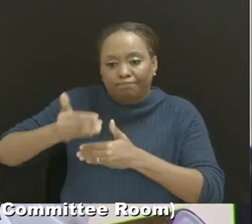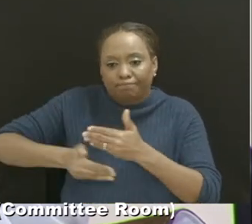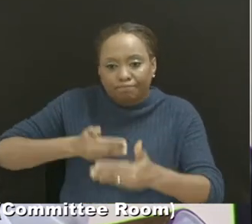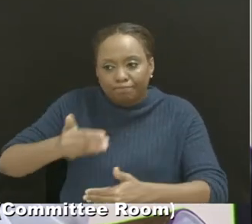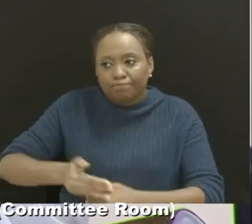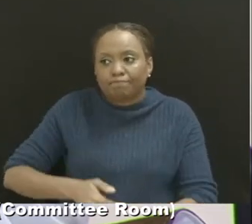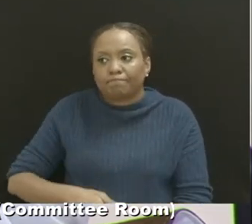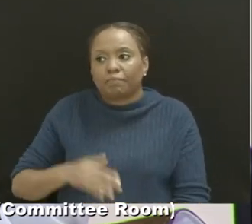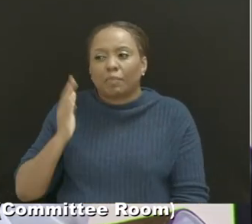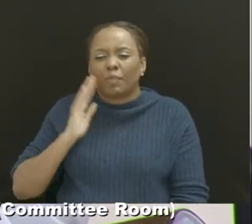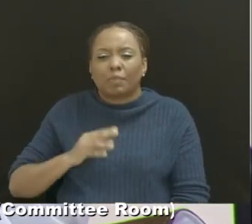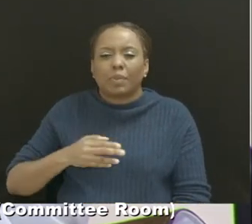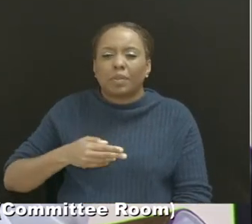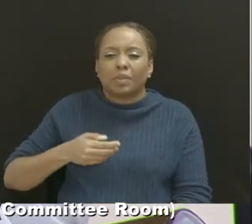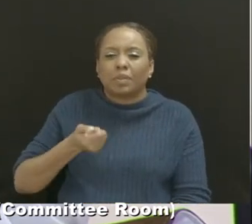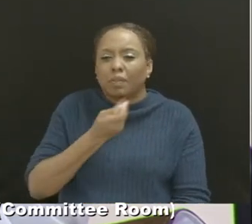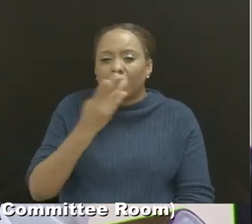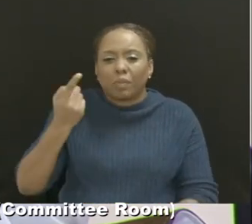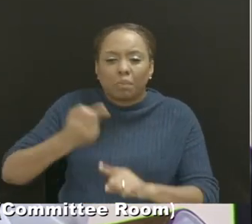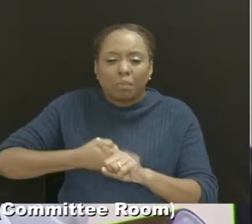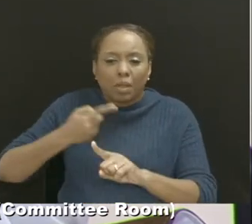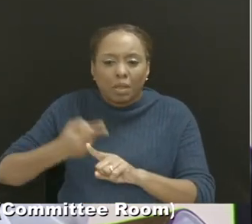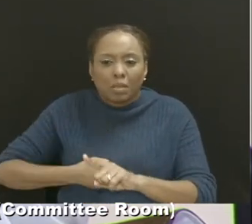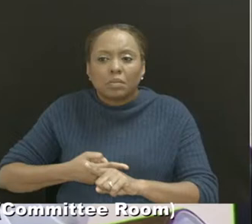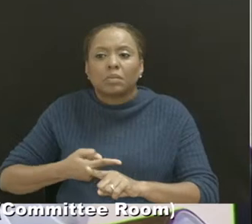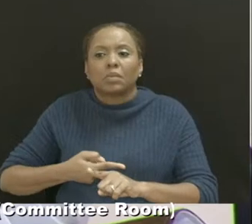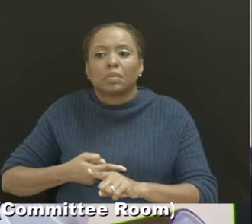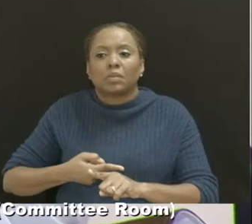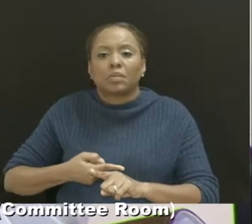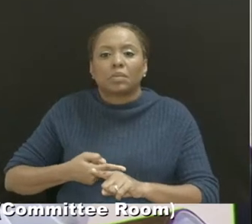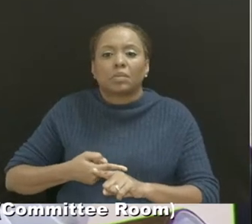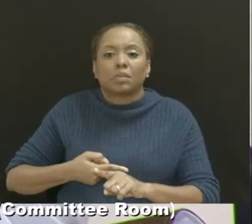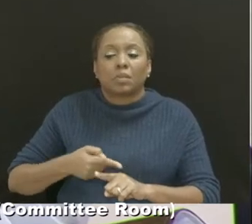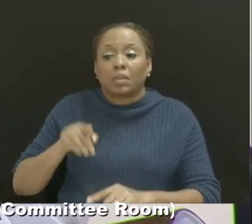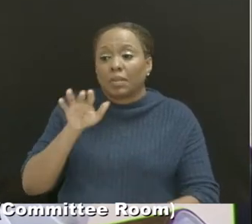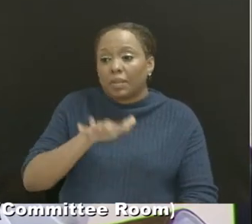us a couple months before we get it back to the state where we can have the weddings and